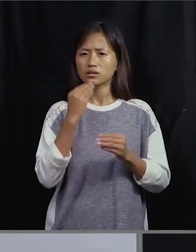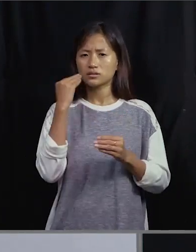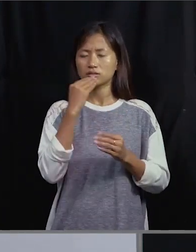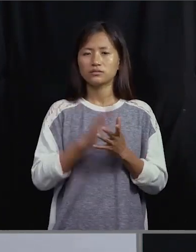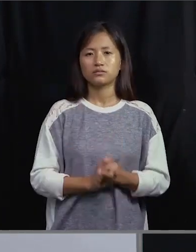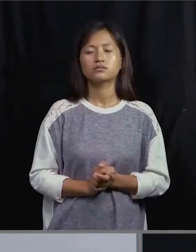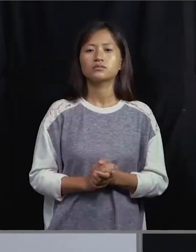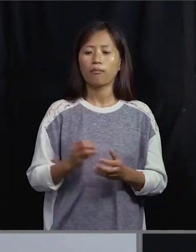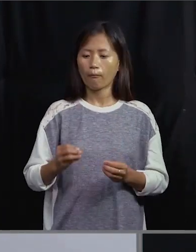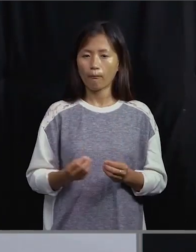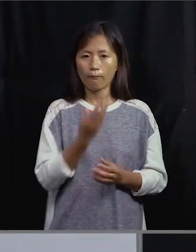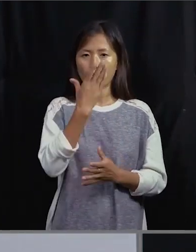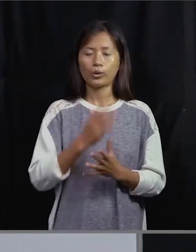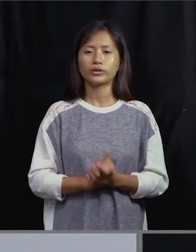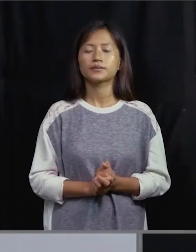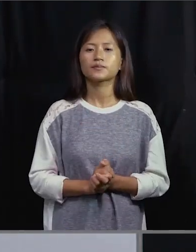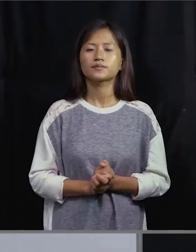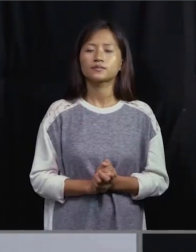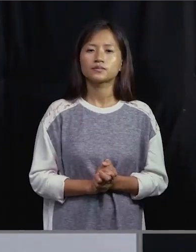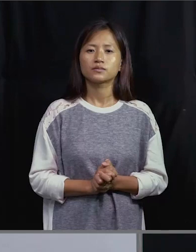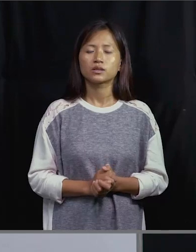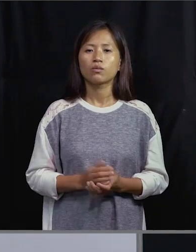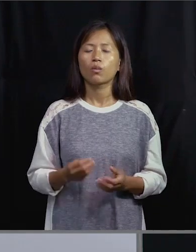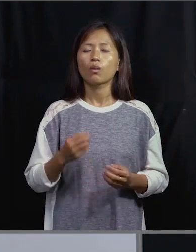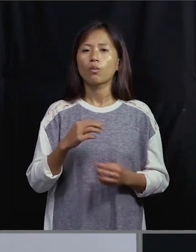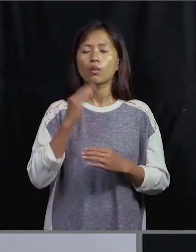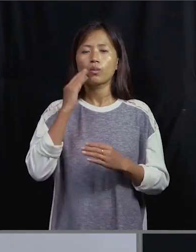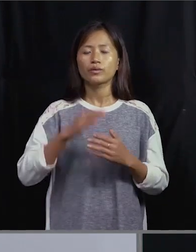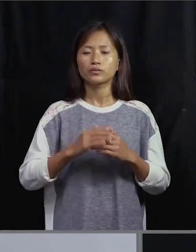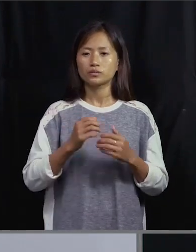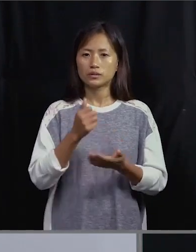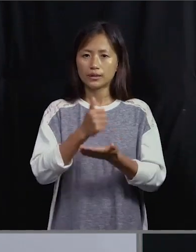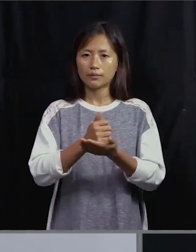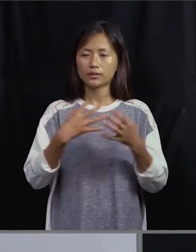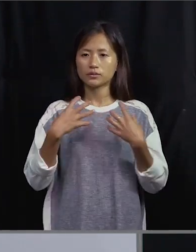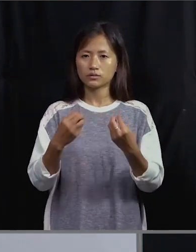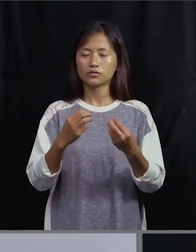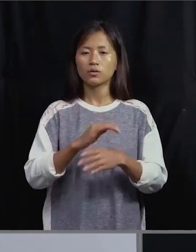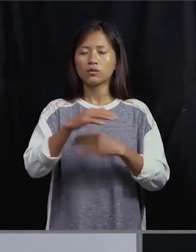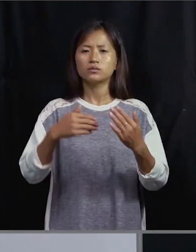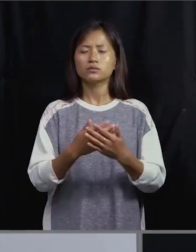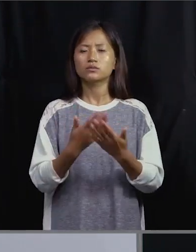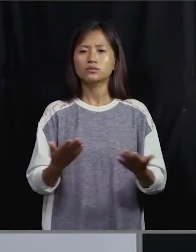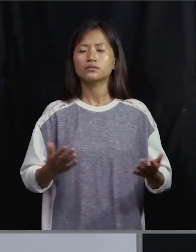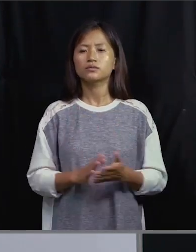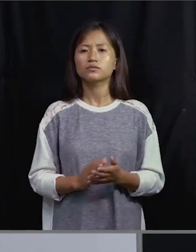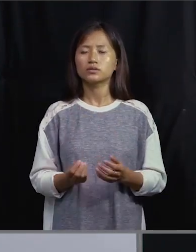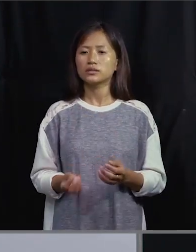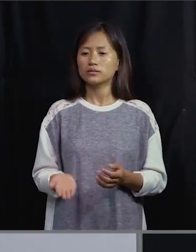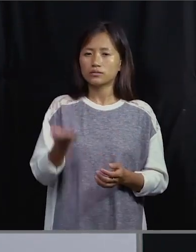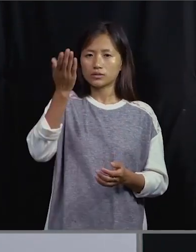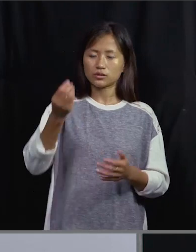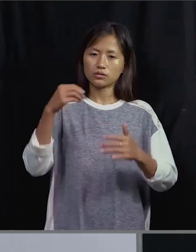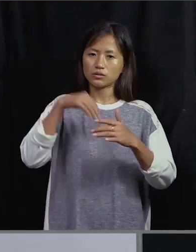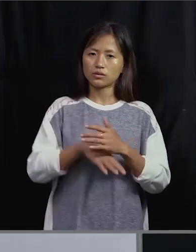eat in the morning. So when your demand for all those increases because of increase in your income,